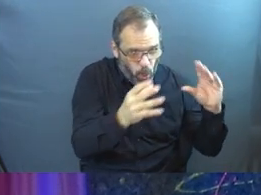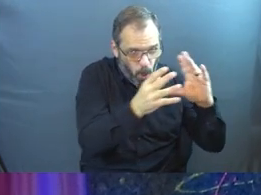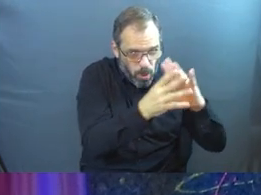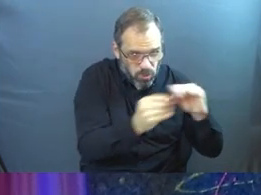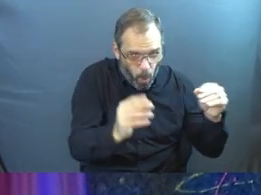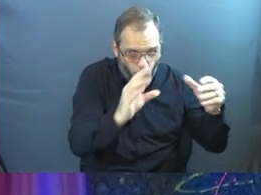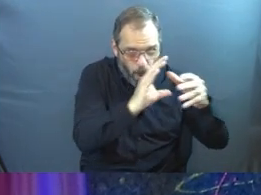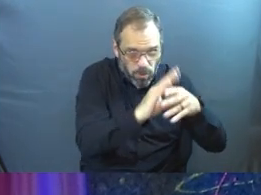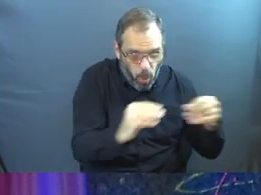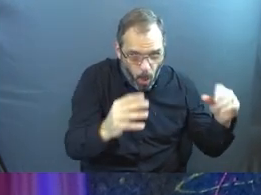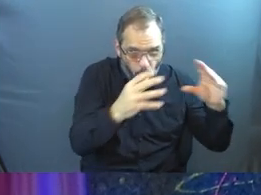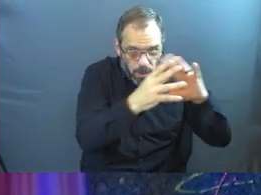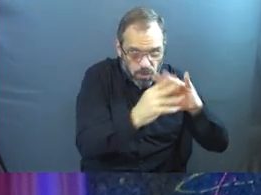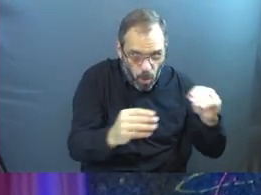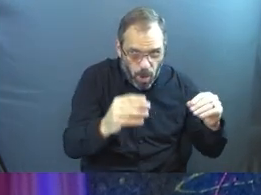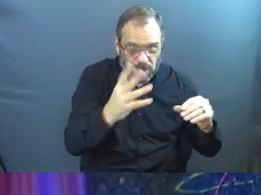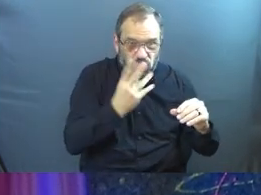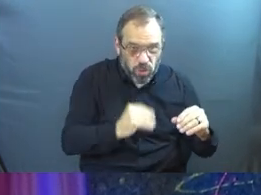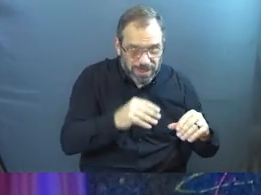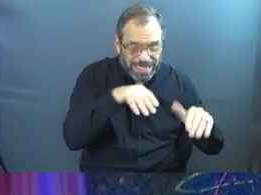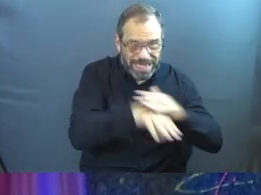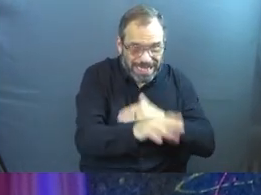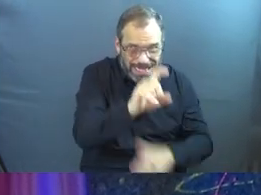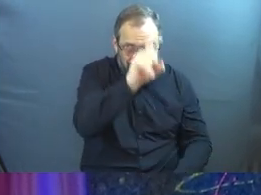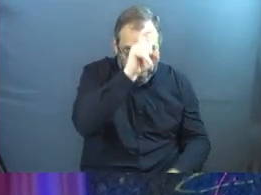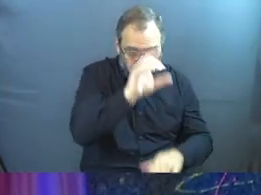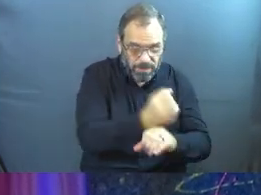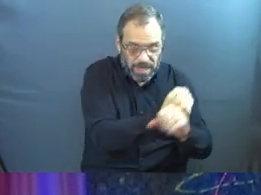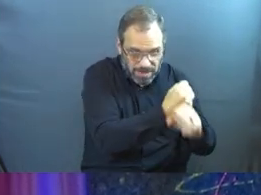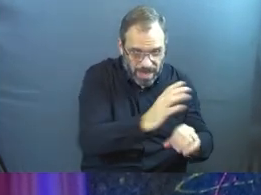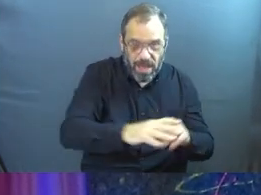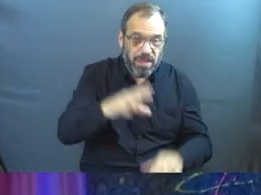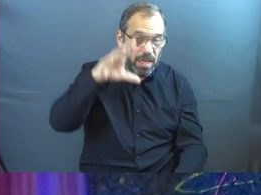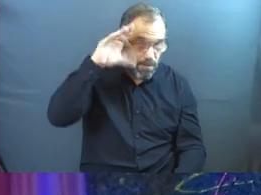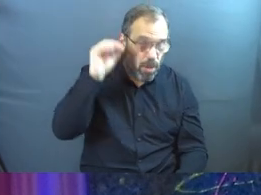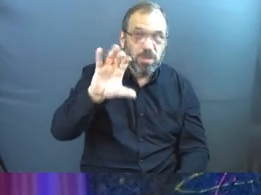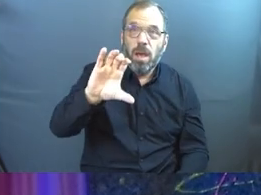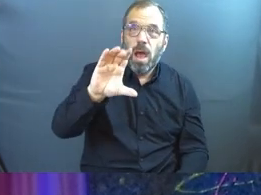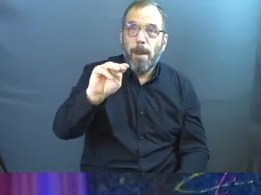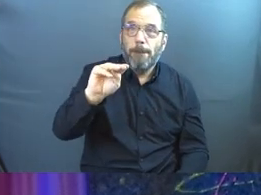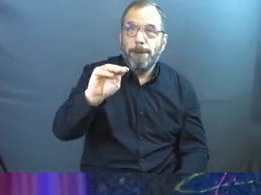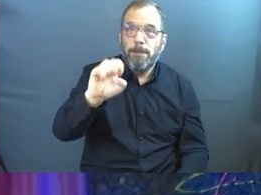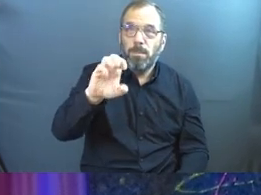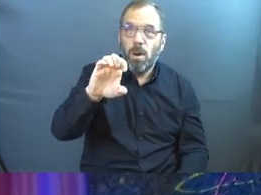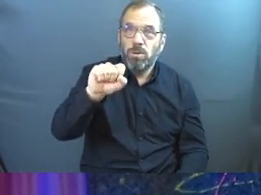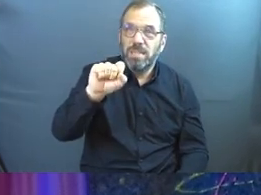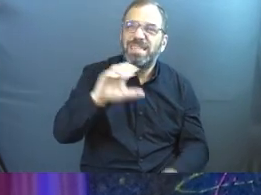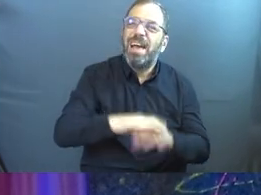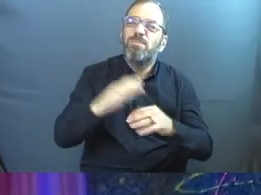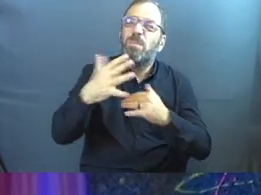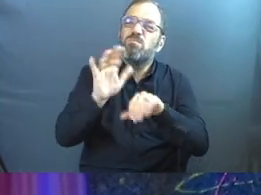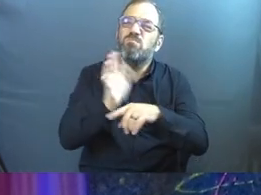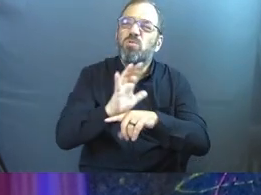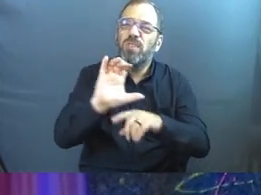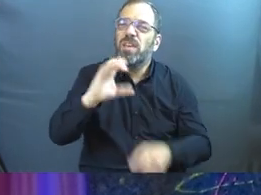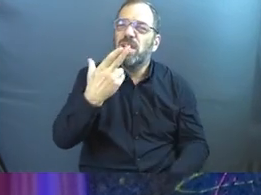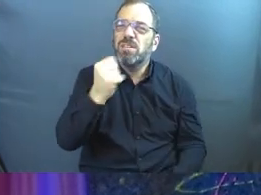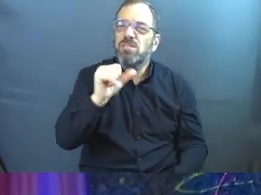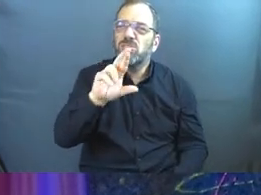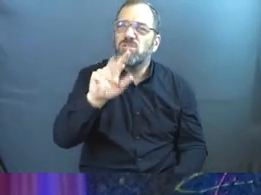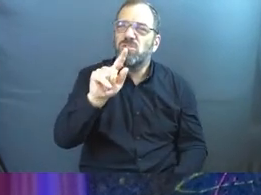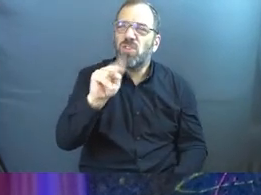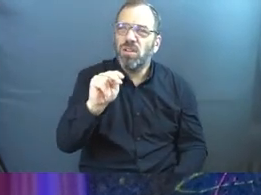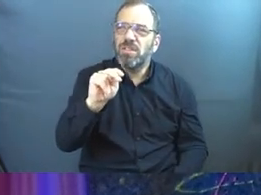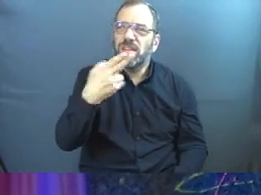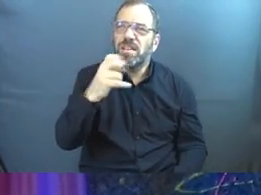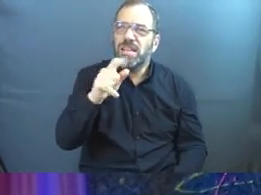nation. And they go into Egypt and they go into slavery. And then Moses, Charlton Heston, right? He like goes and frees them out and parts the waters. And